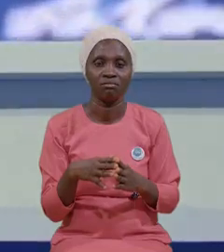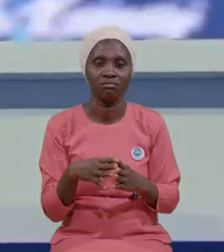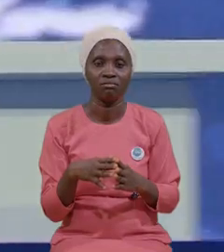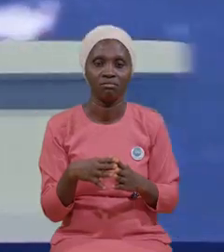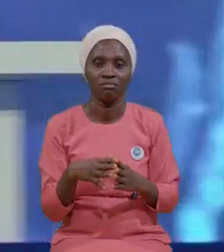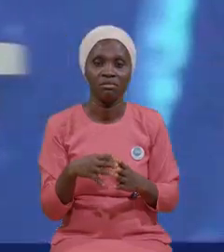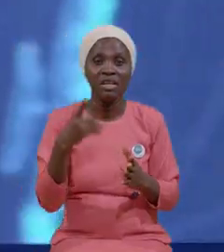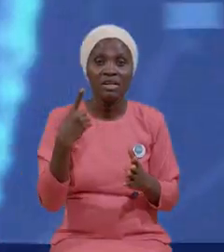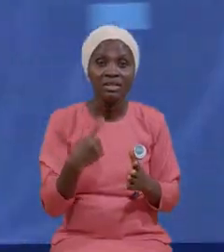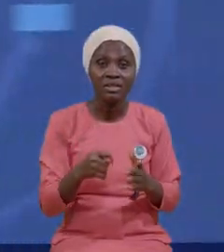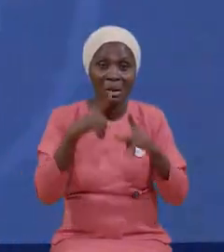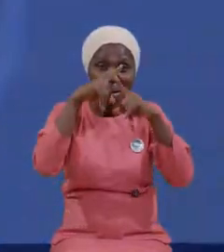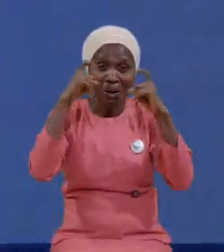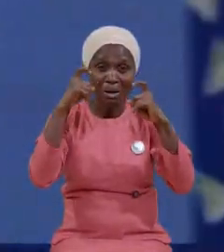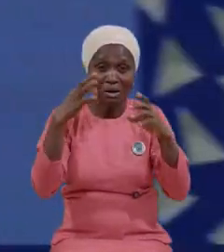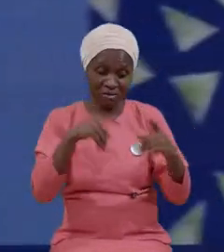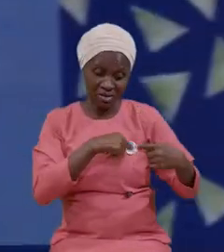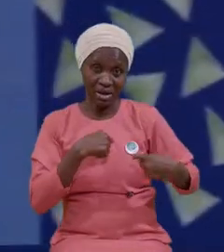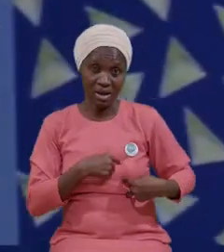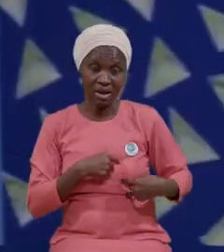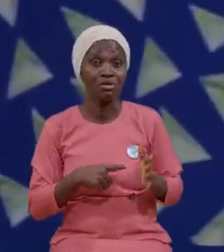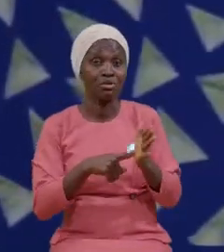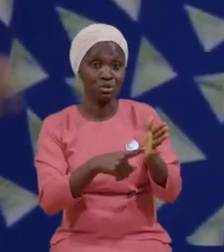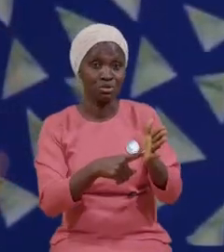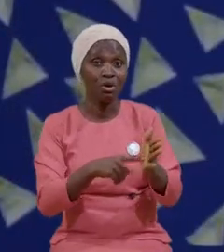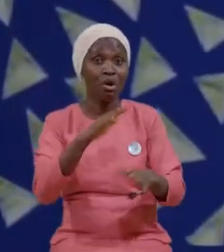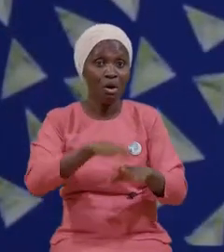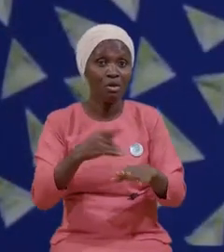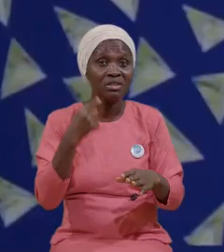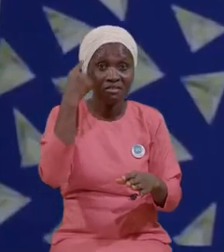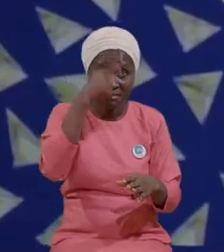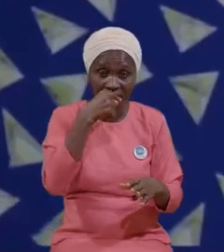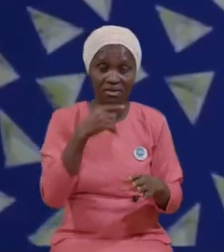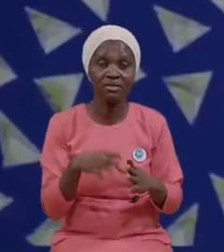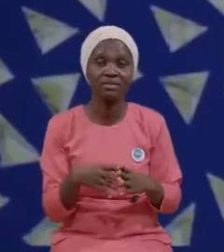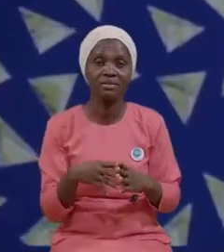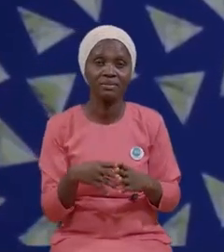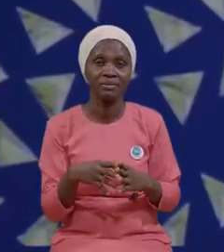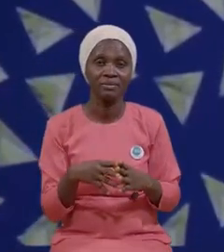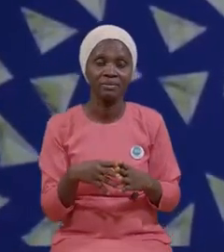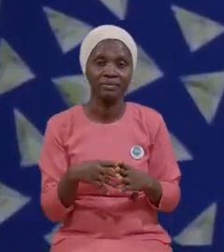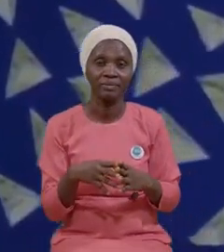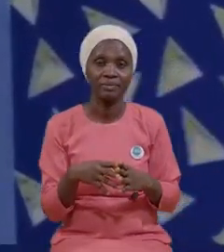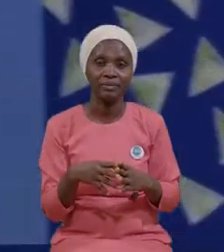The ugliness of the heart reflects on the face.